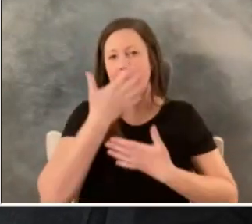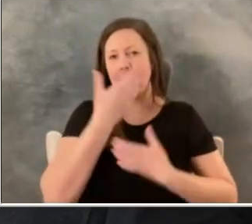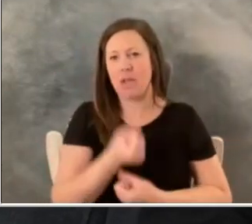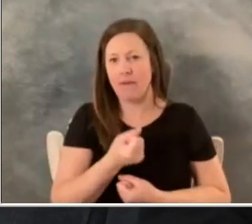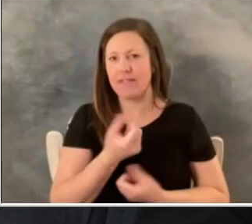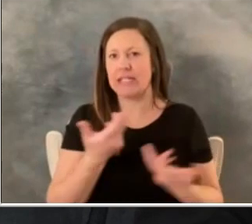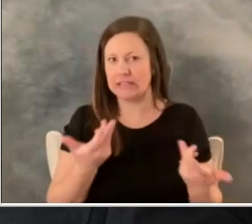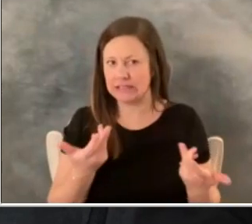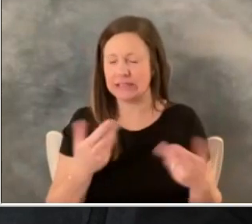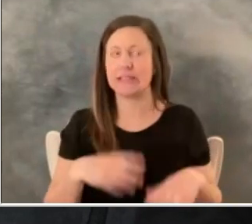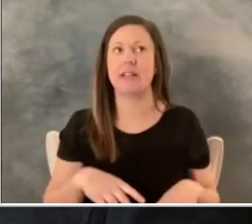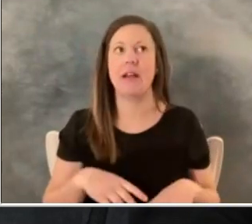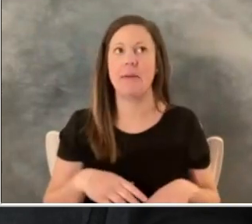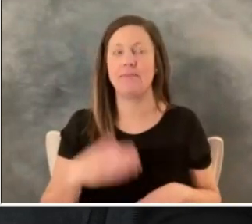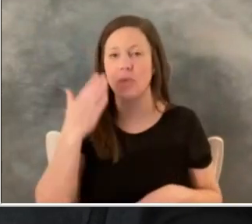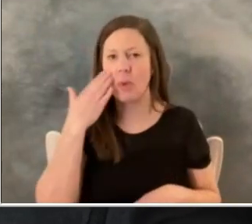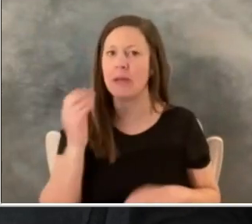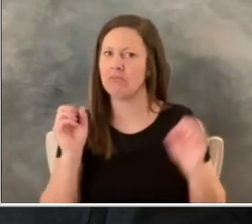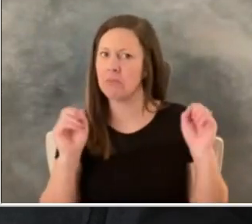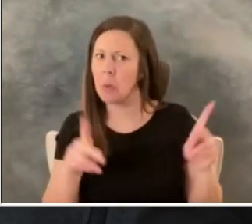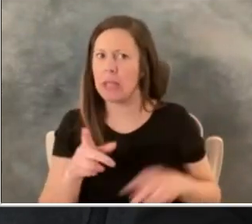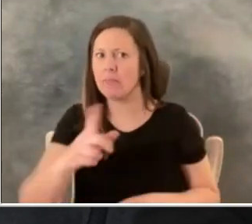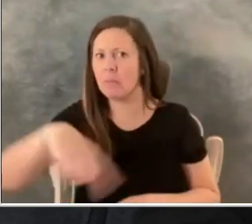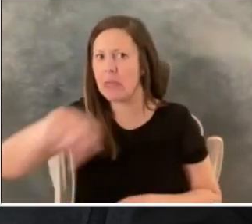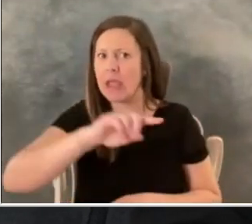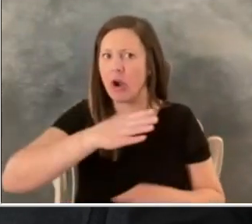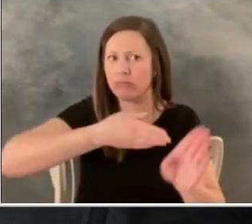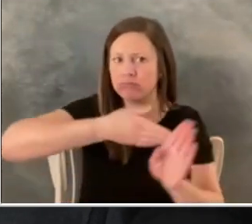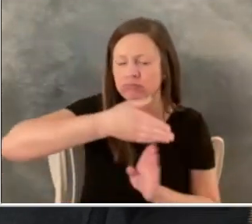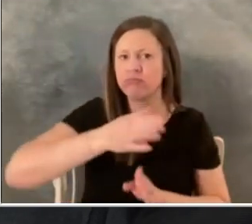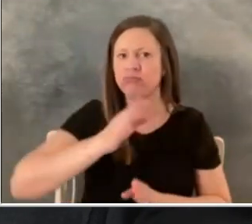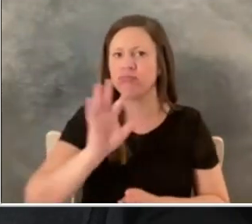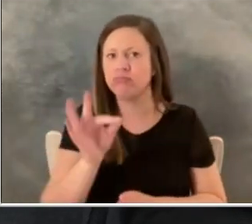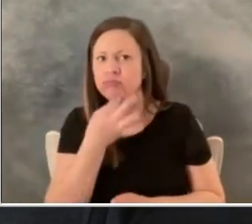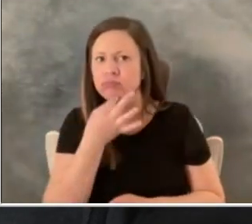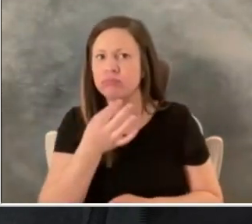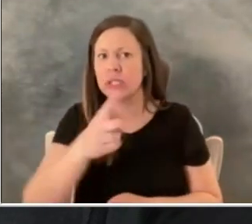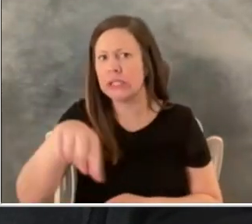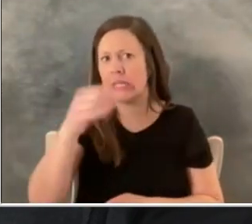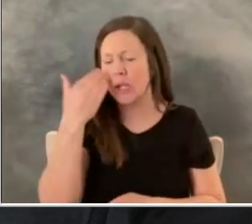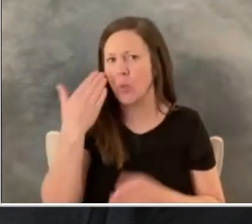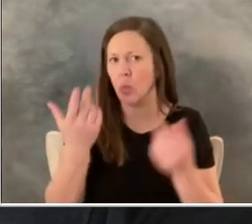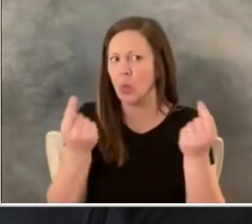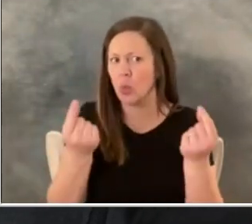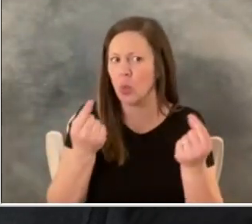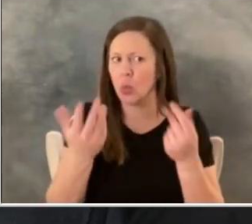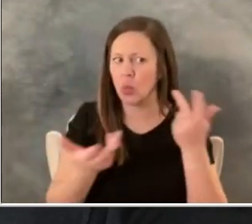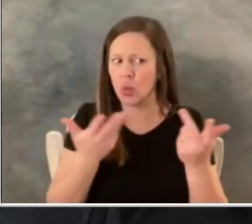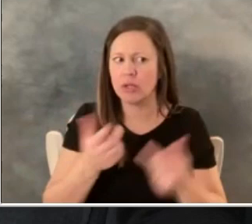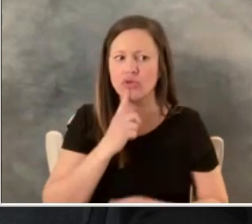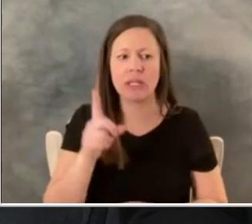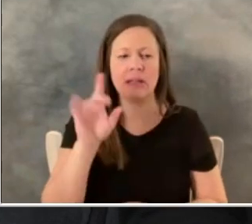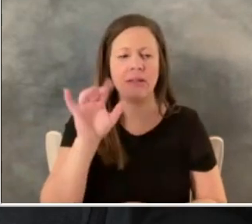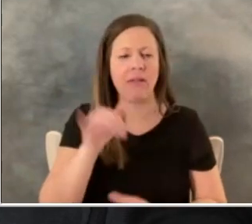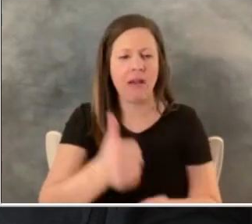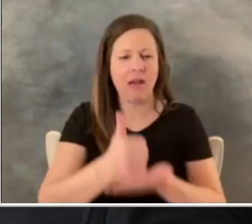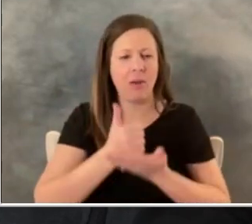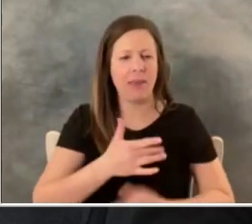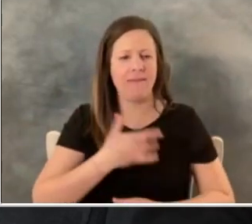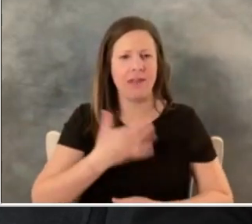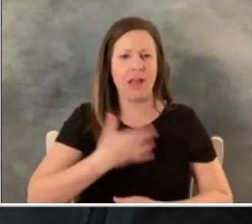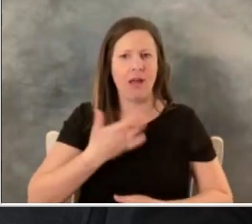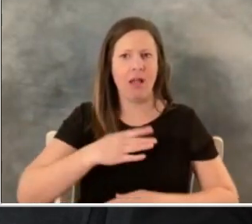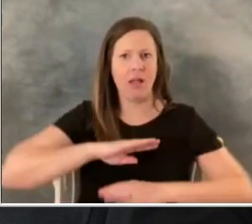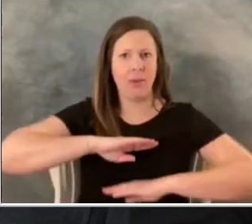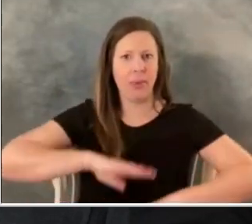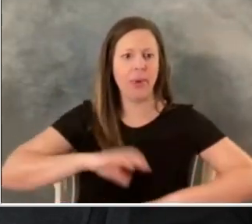right, so they are professionals, they know what to do. So that's kind of the link that I feel okay, so we could do something in